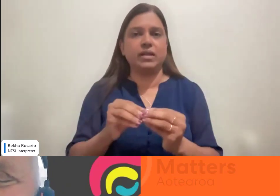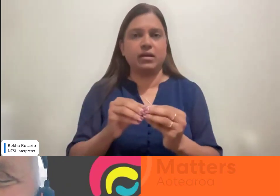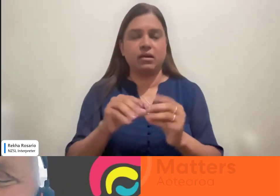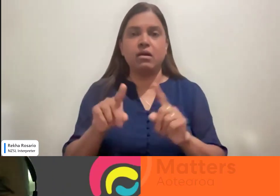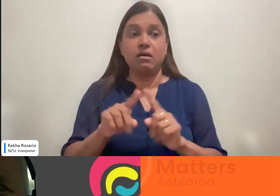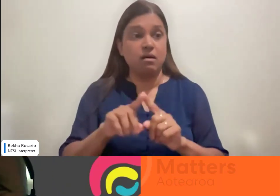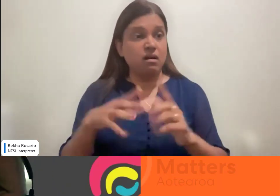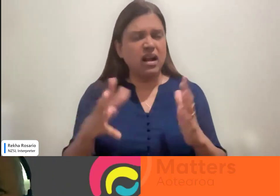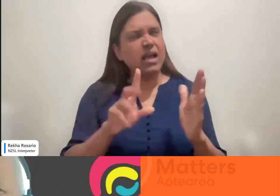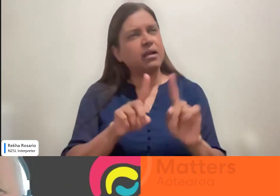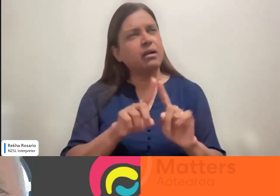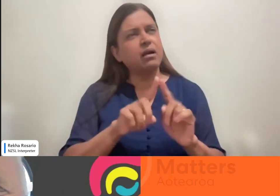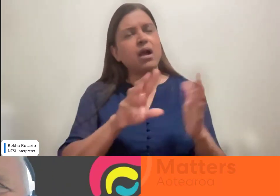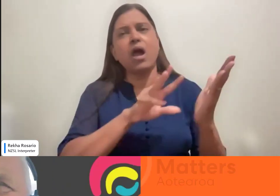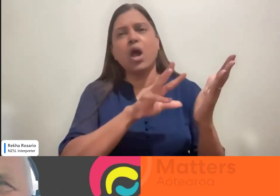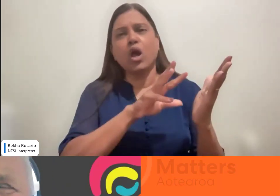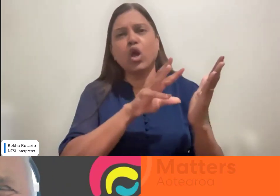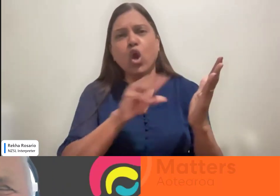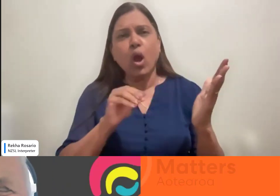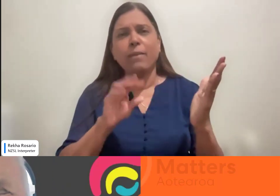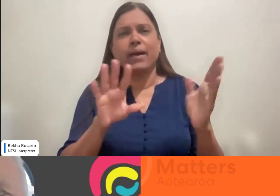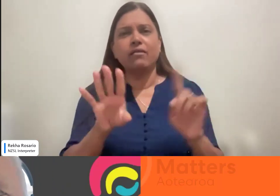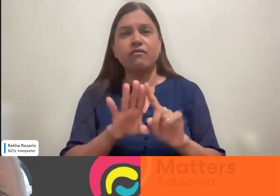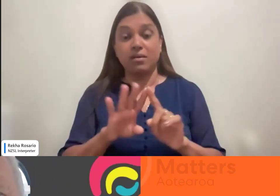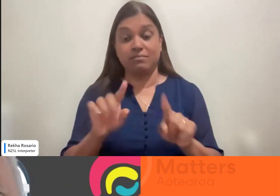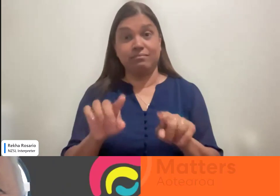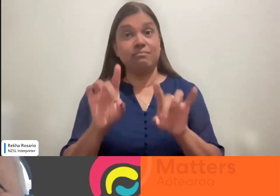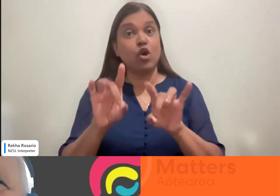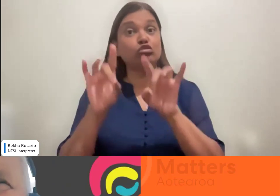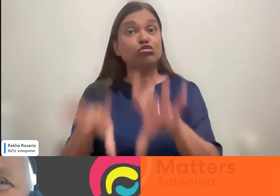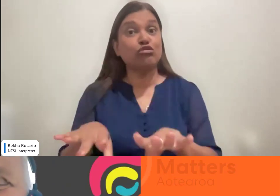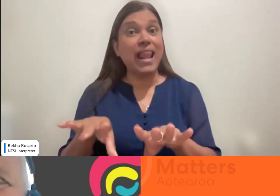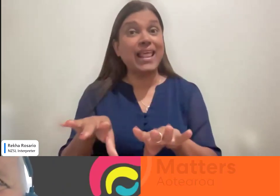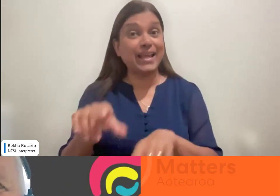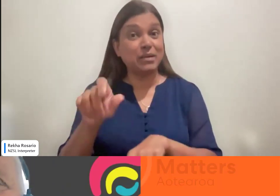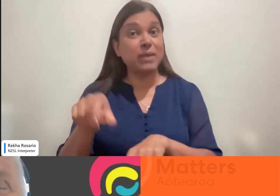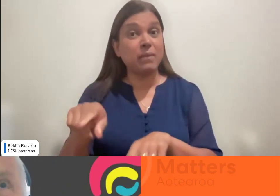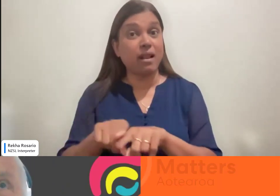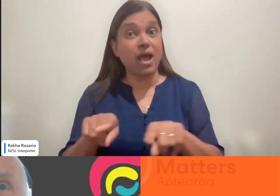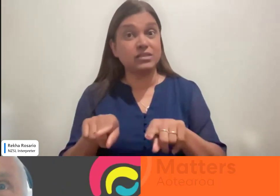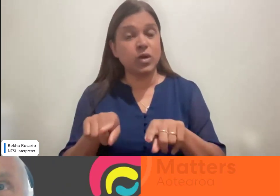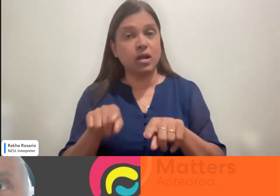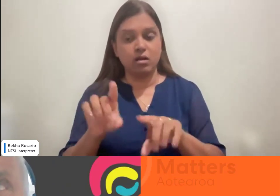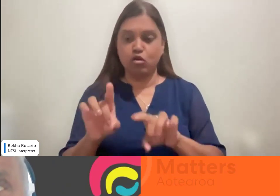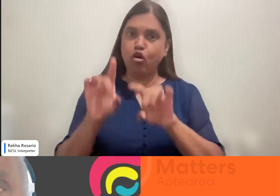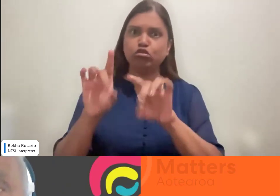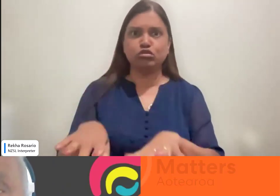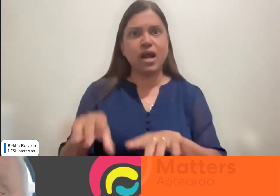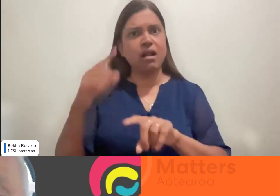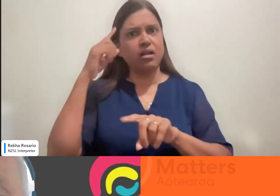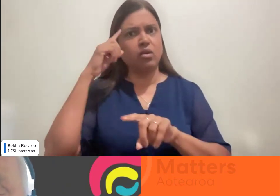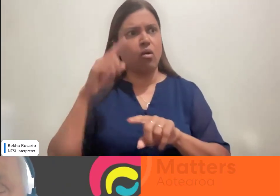barrel by the Australians, our cousins across the Tasman. They thought it was good enough to